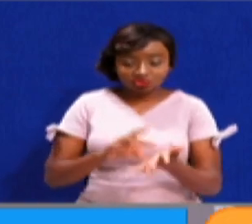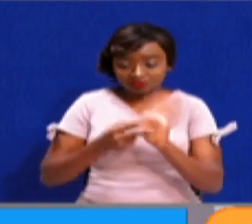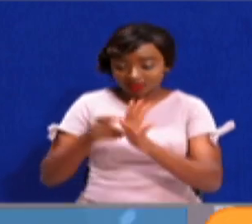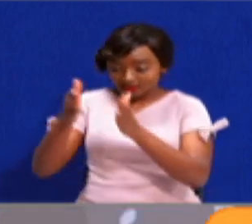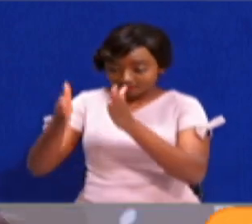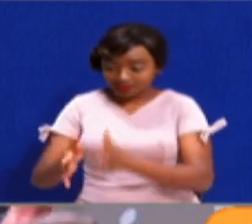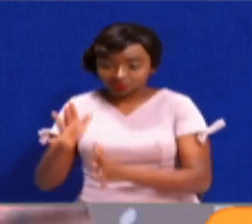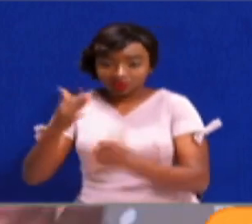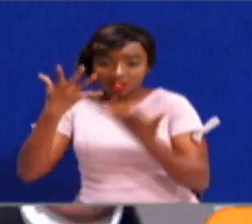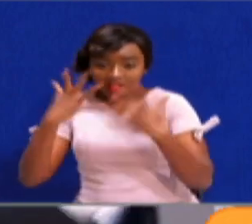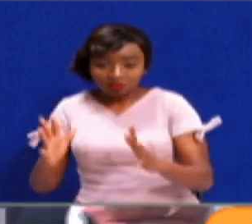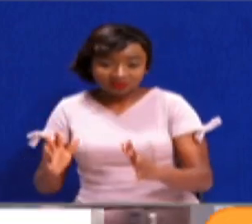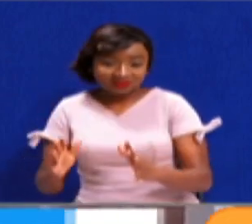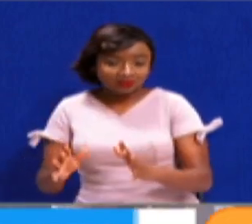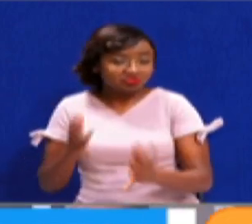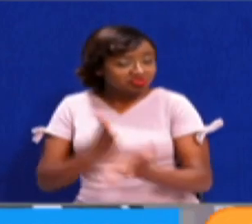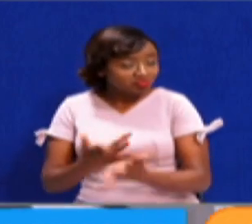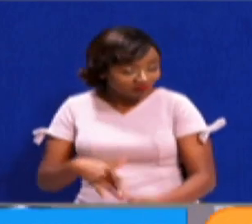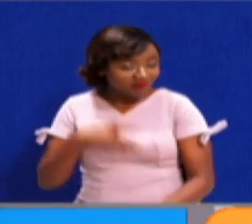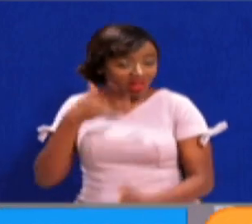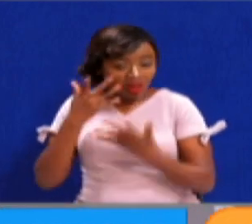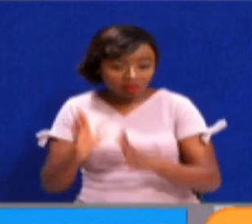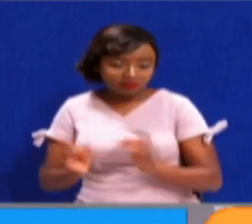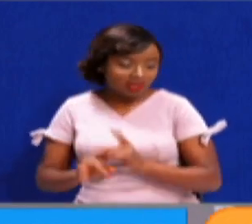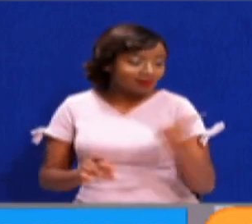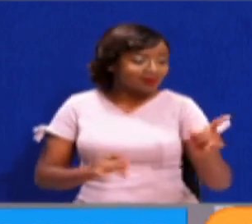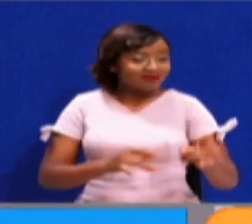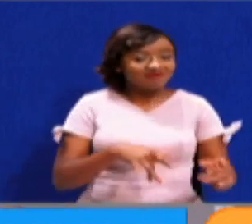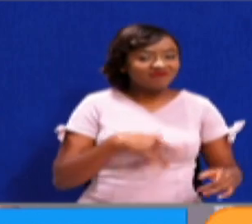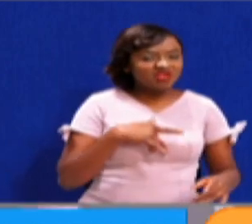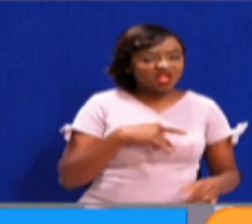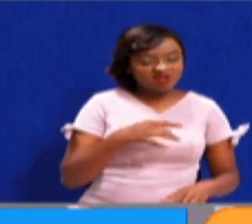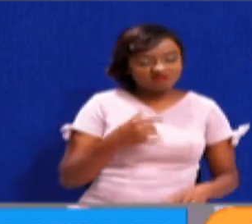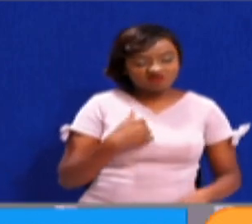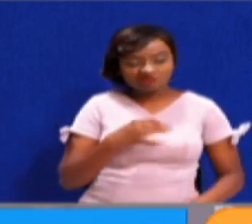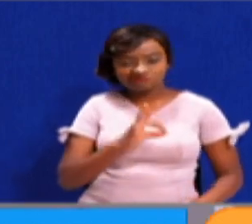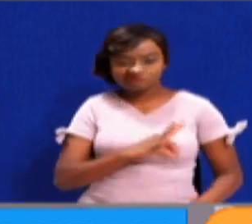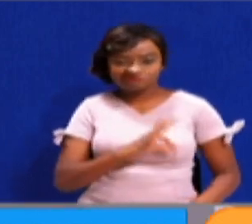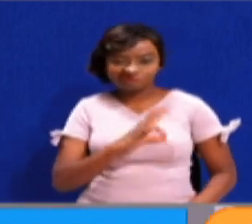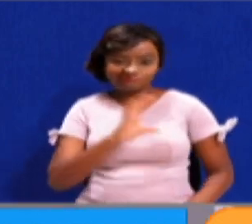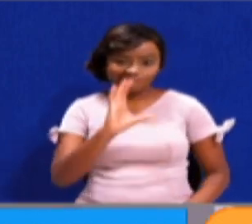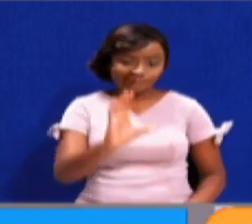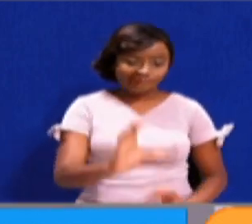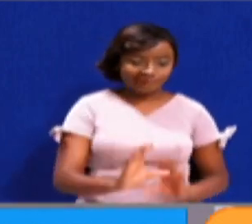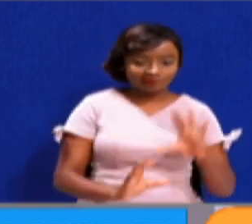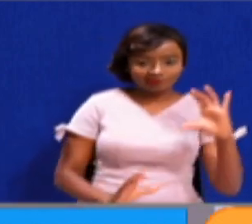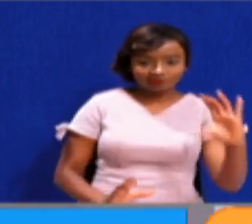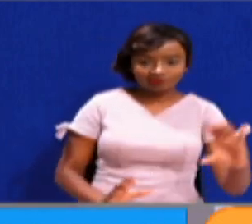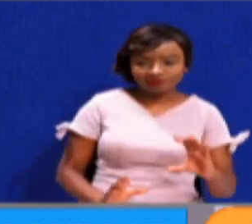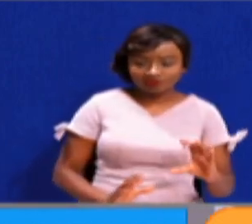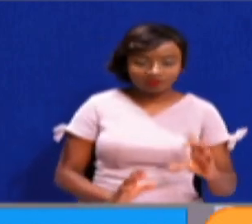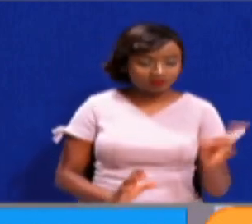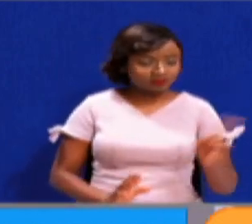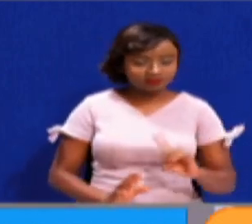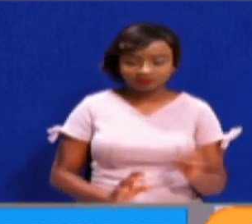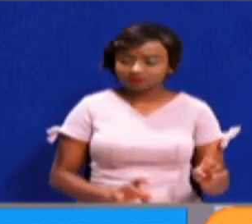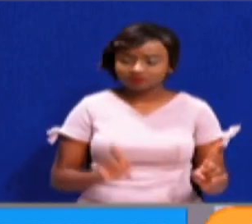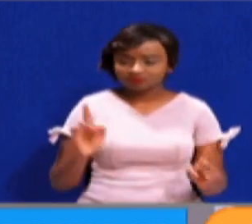losing also don't feel like they are losing. And those who are gaining don't go gloating that we have, you know, we have won. Because this narrative had